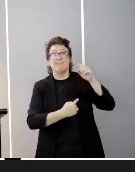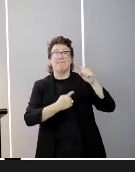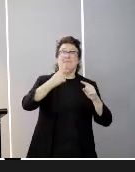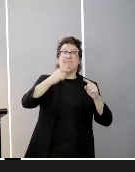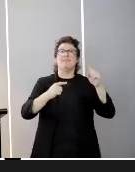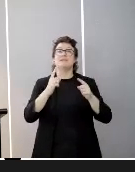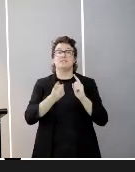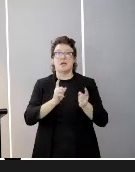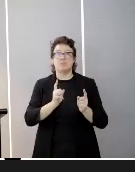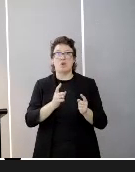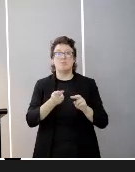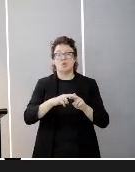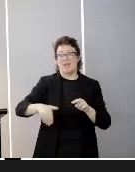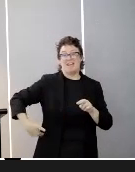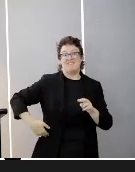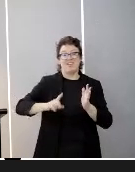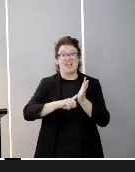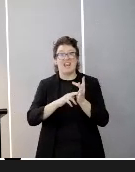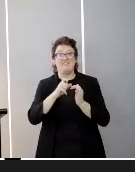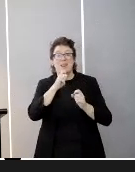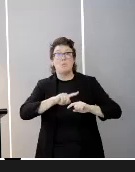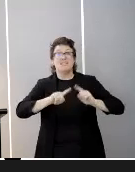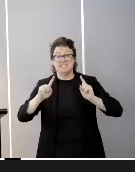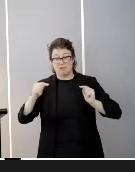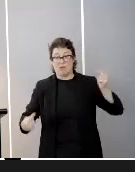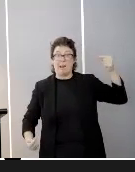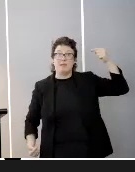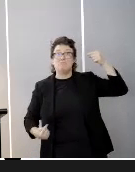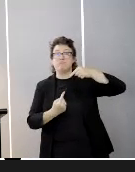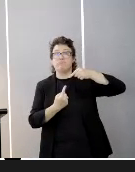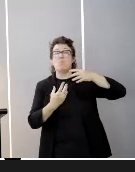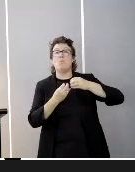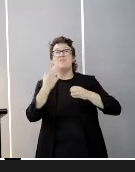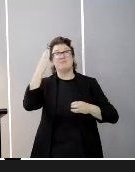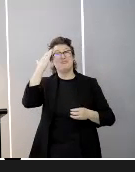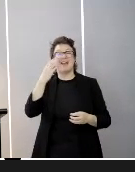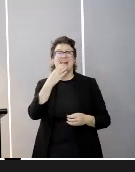if your kind of liver clocks are functioning at a different time to your brain and things like that.